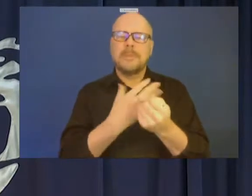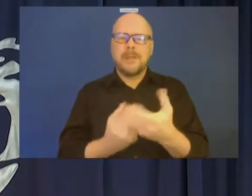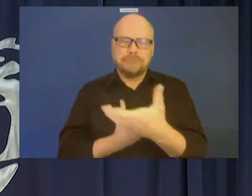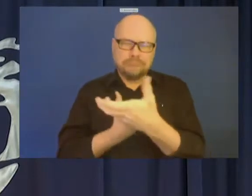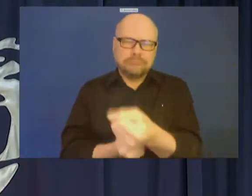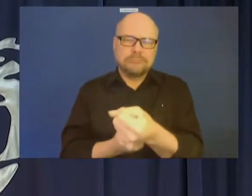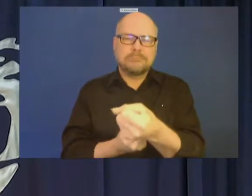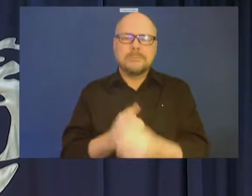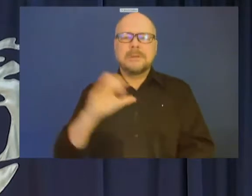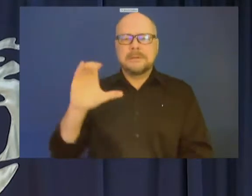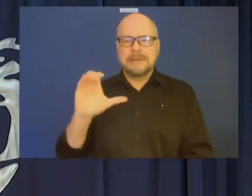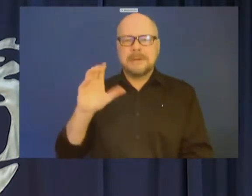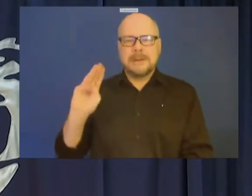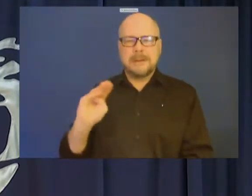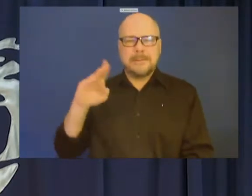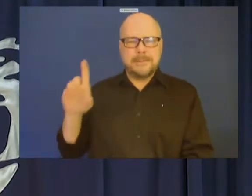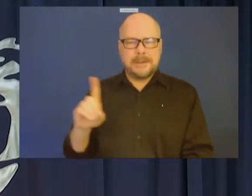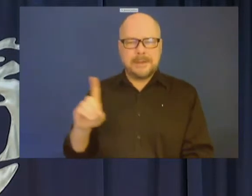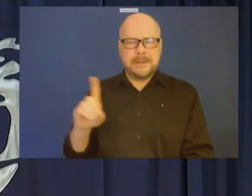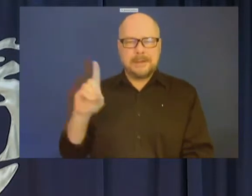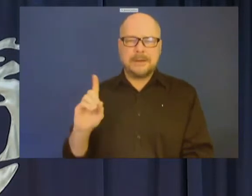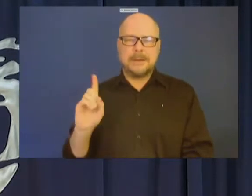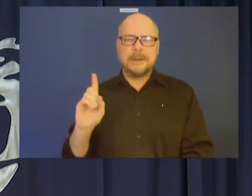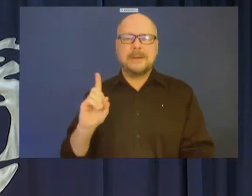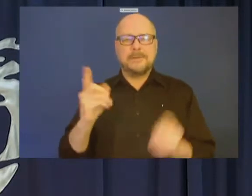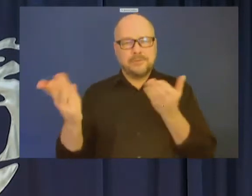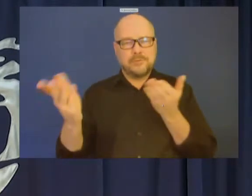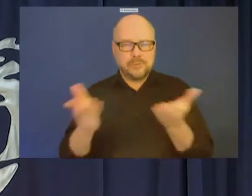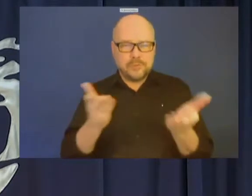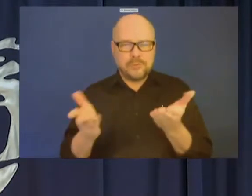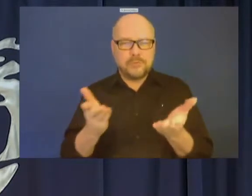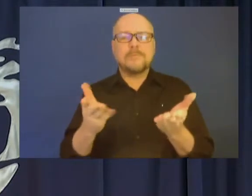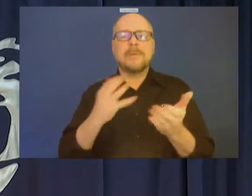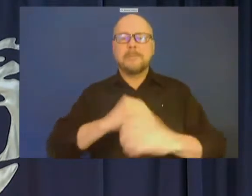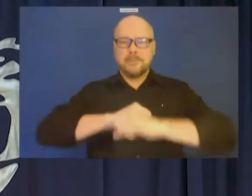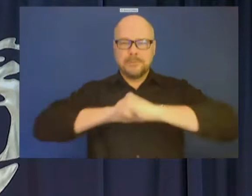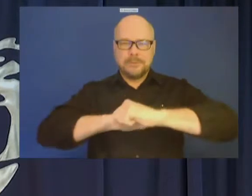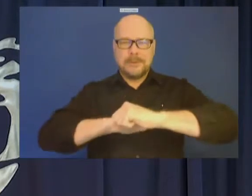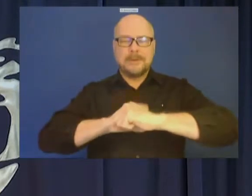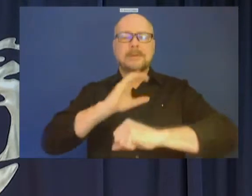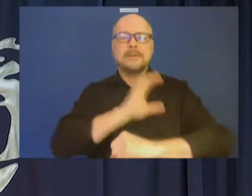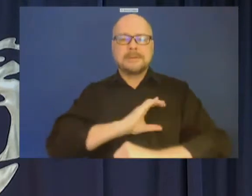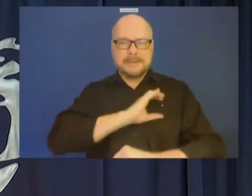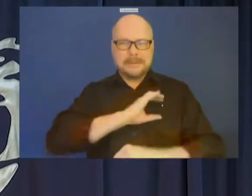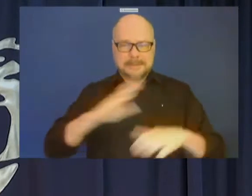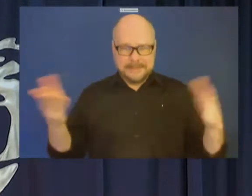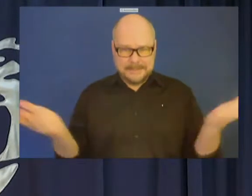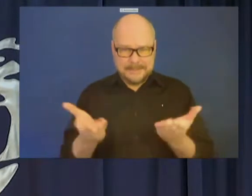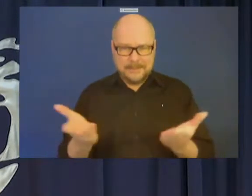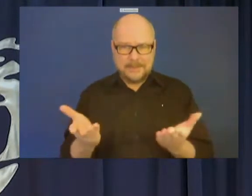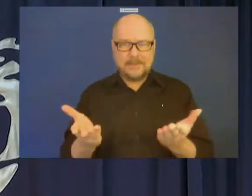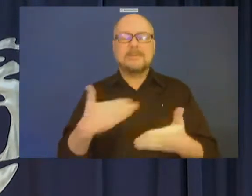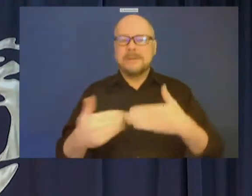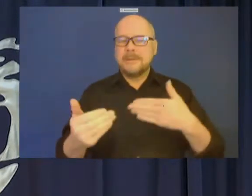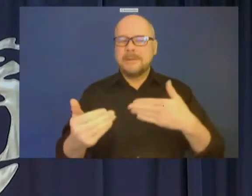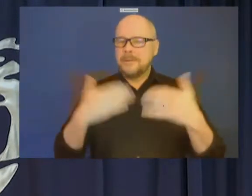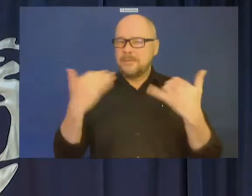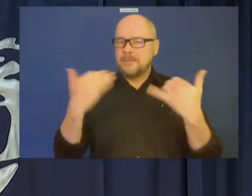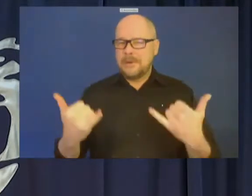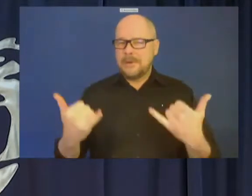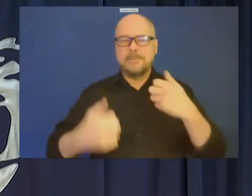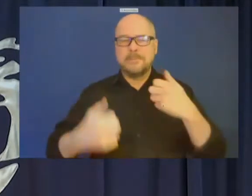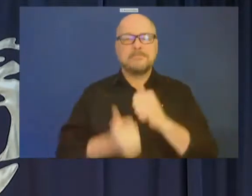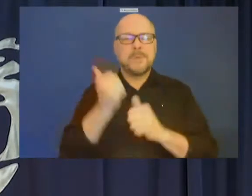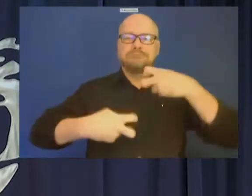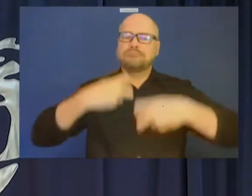serve and protect, even in the midst of the most difficult times of our lives and our profession. Today, we honor